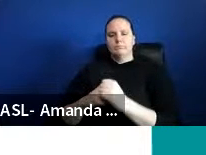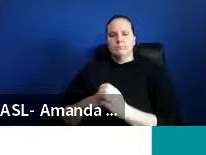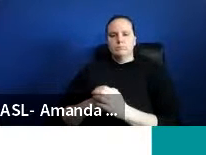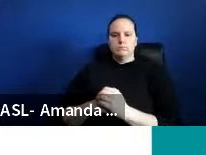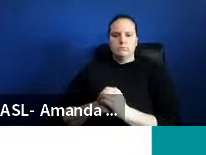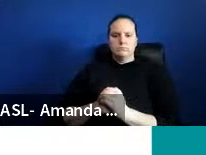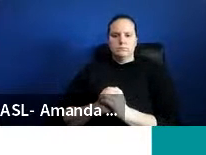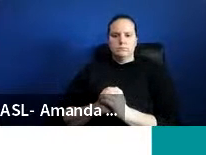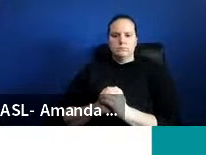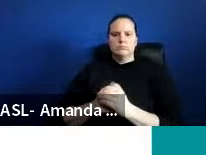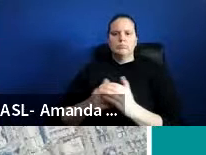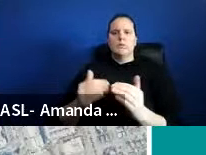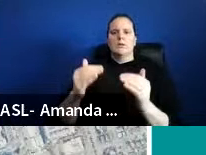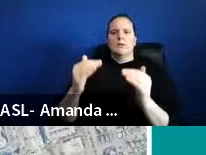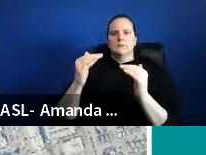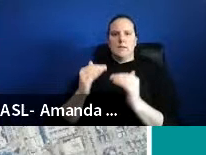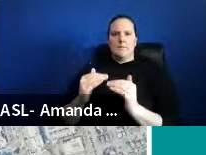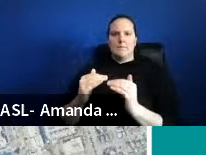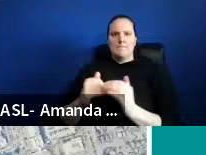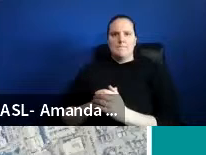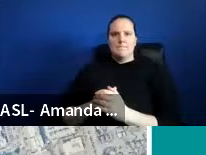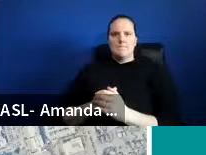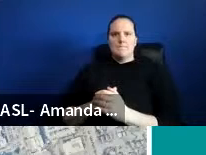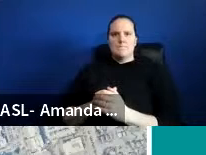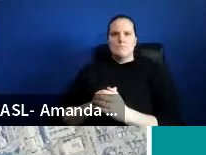Next slide, please.